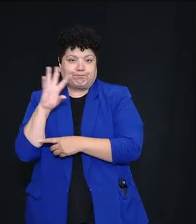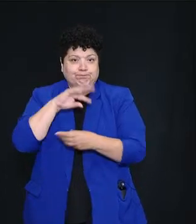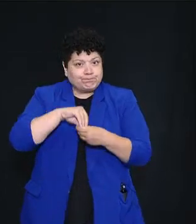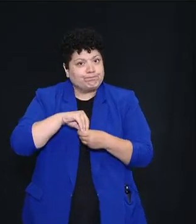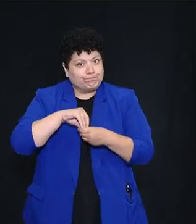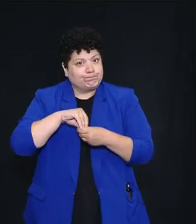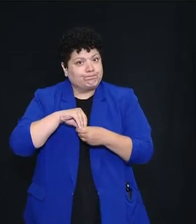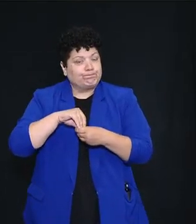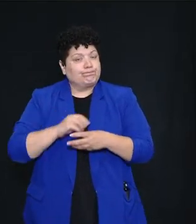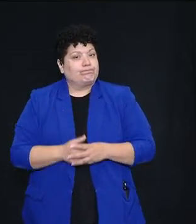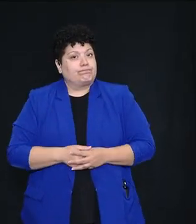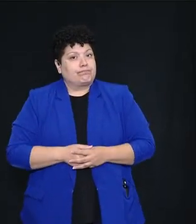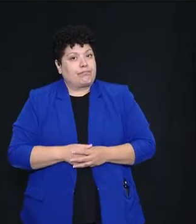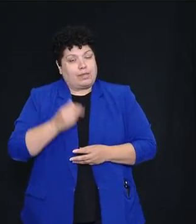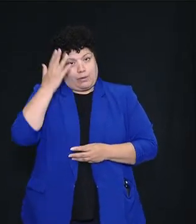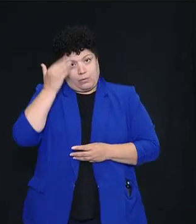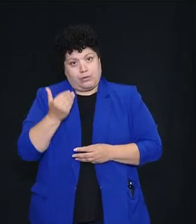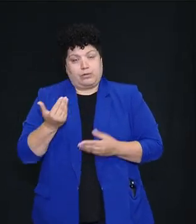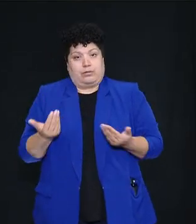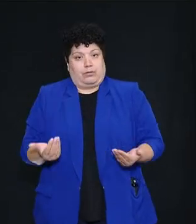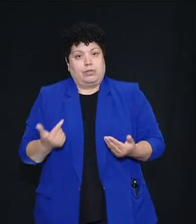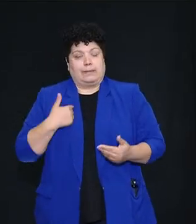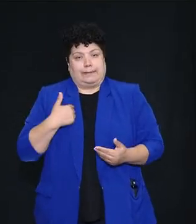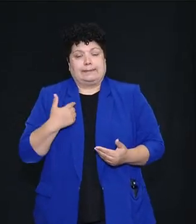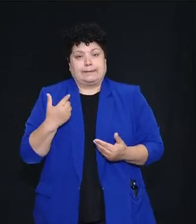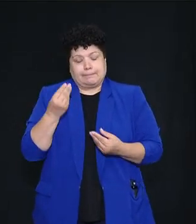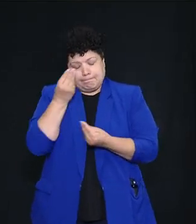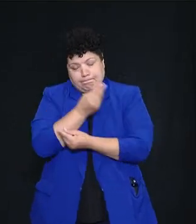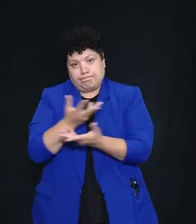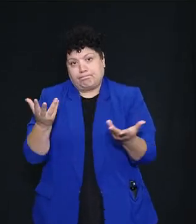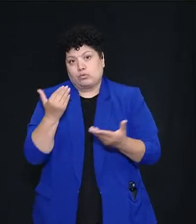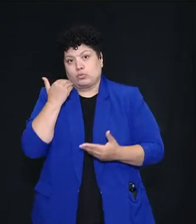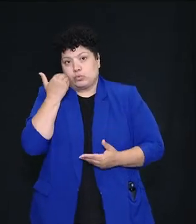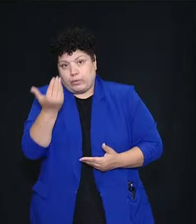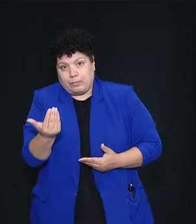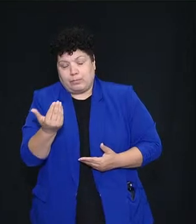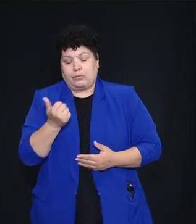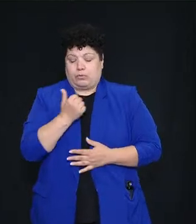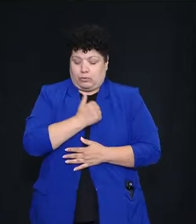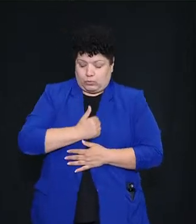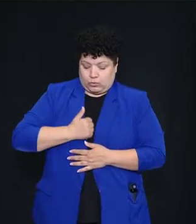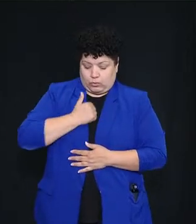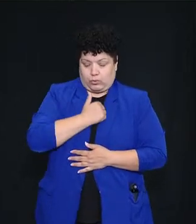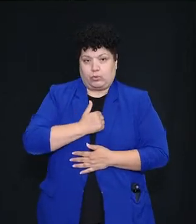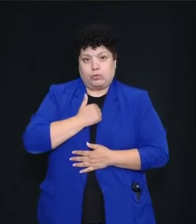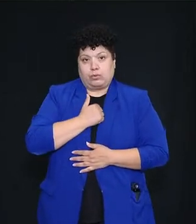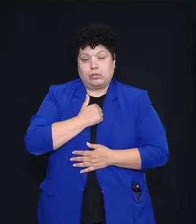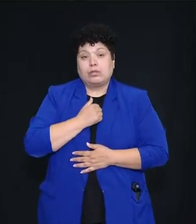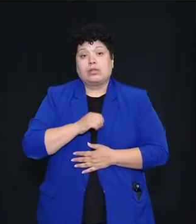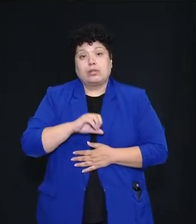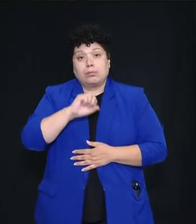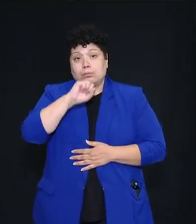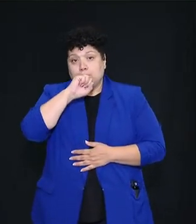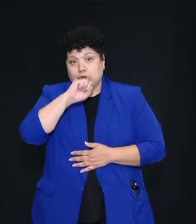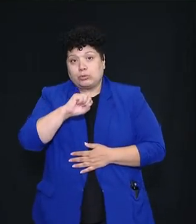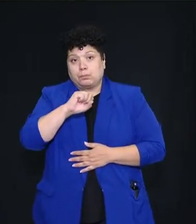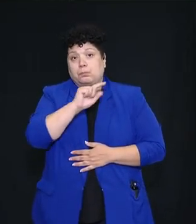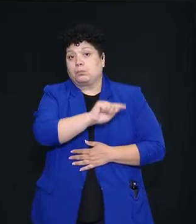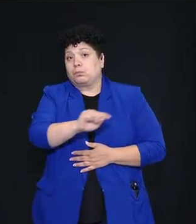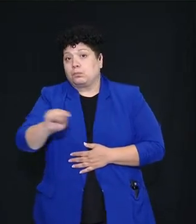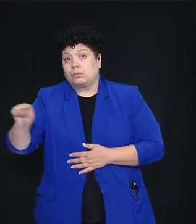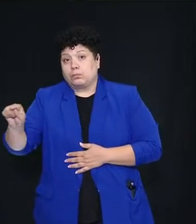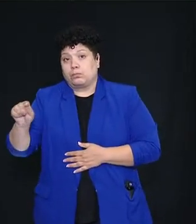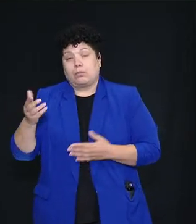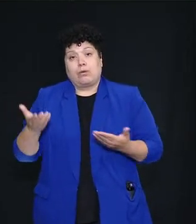For this reason, I express my deep shame and sorrow, and together with the bishops of this country,